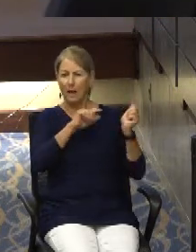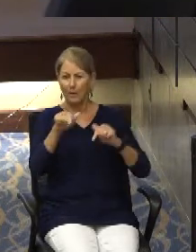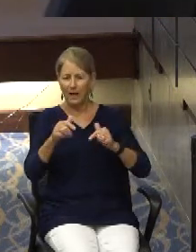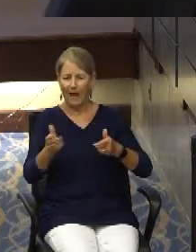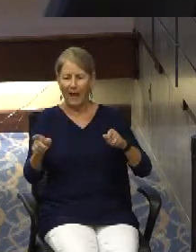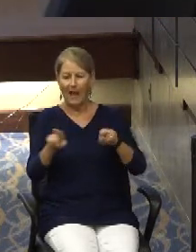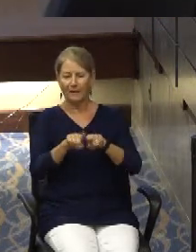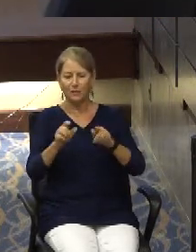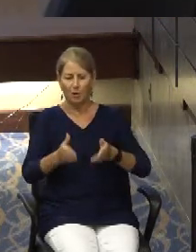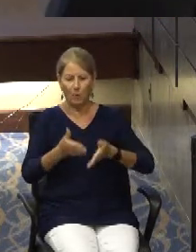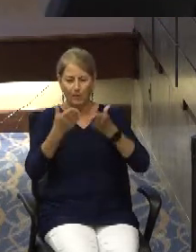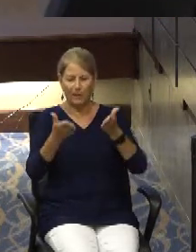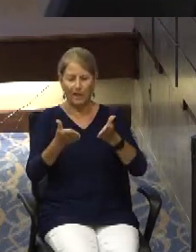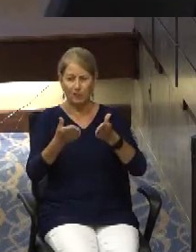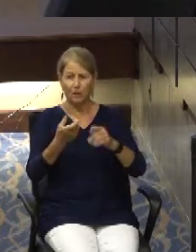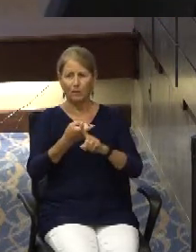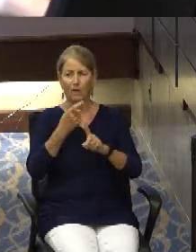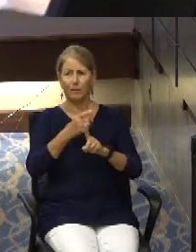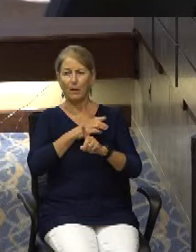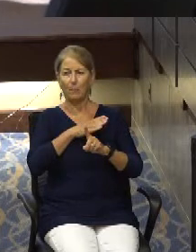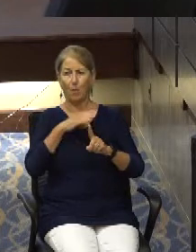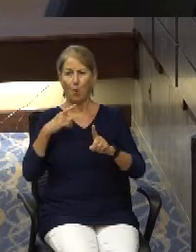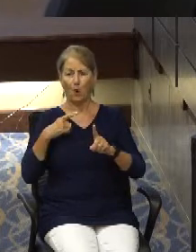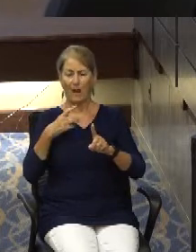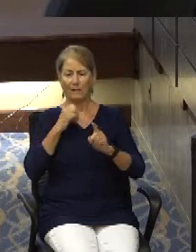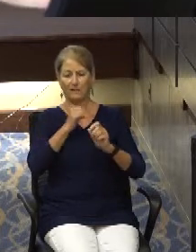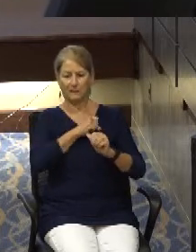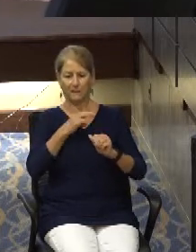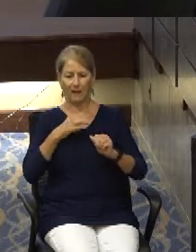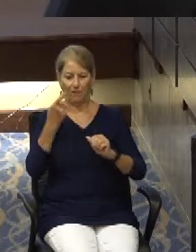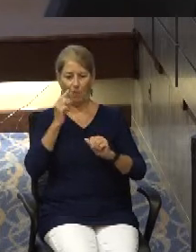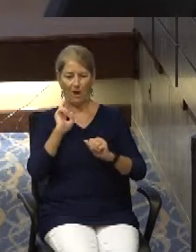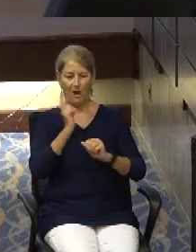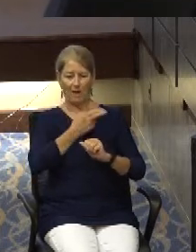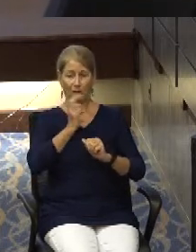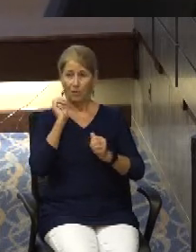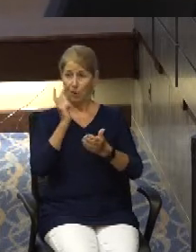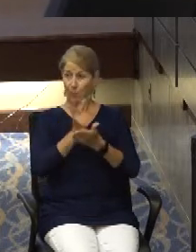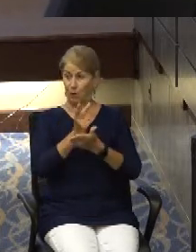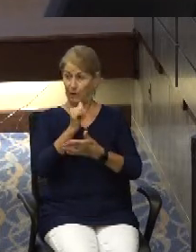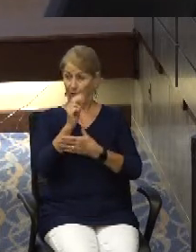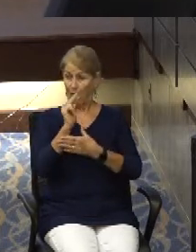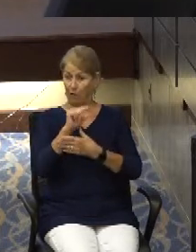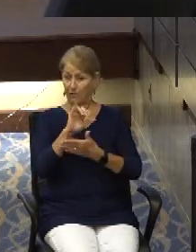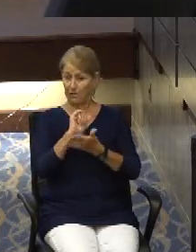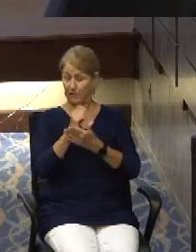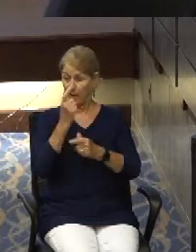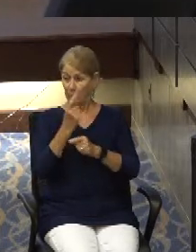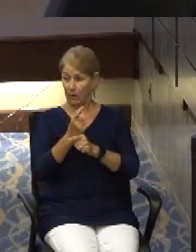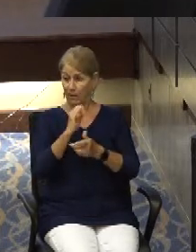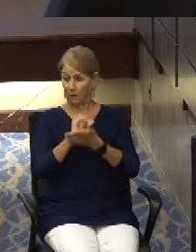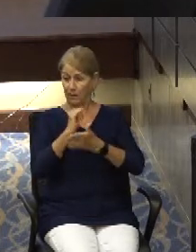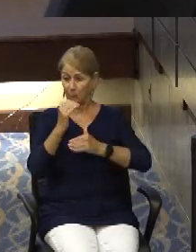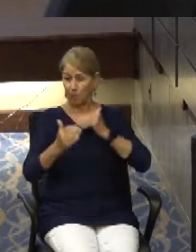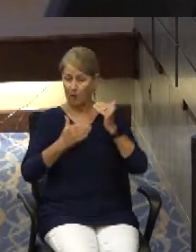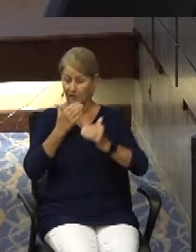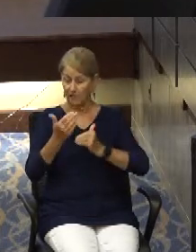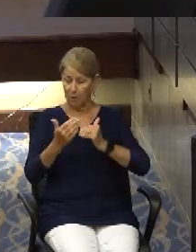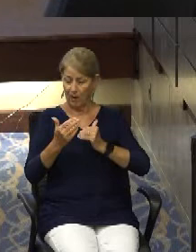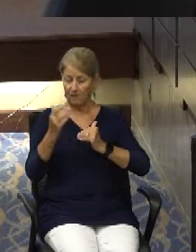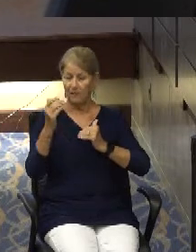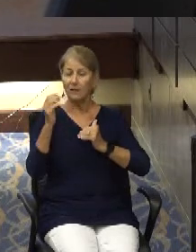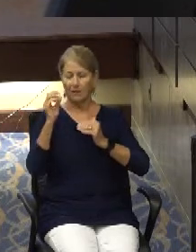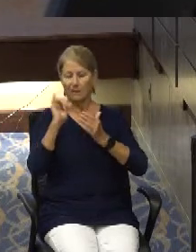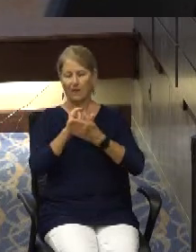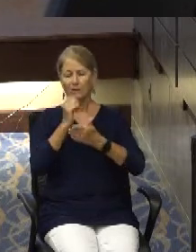the board and staff for us to approve in August. Is that correct? Is That's that my like understanding. That's process-wise? correct,